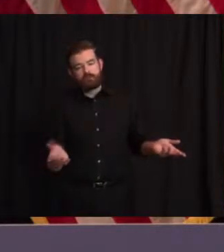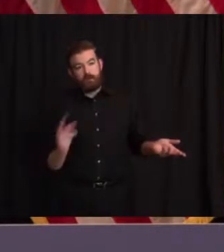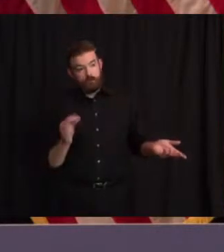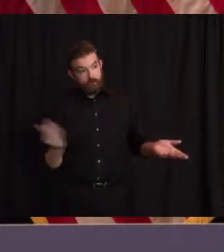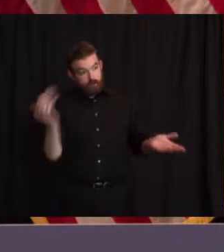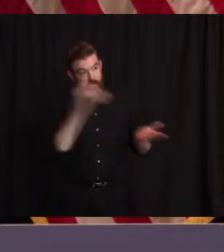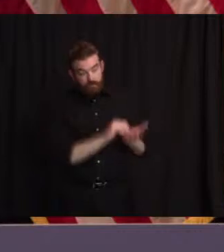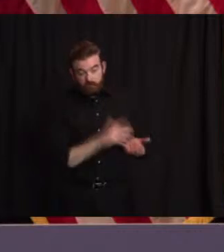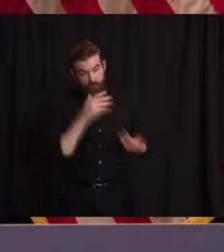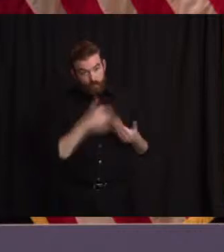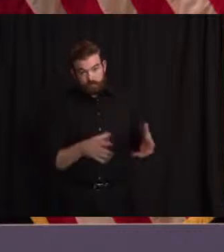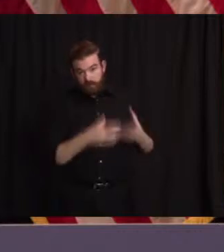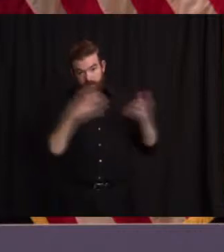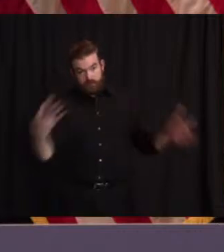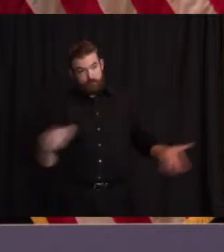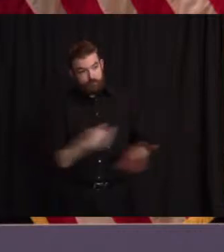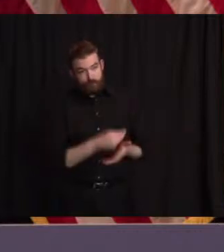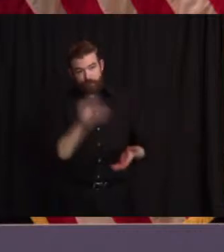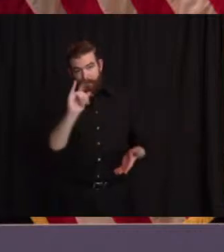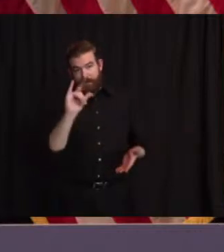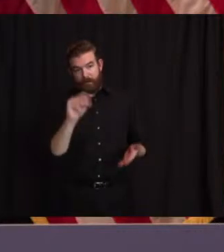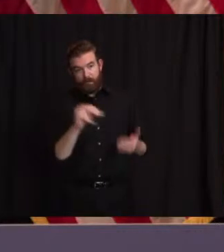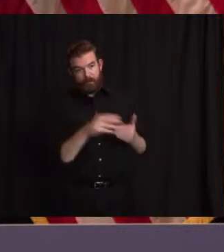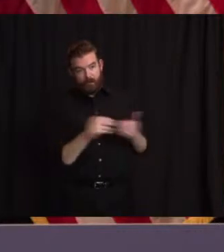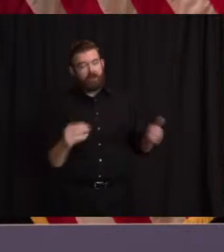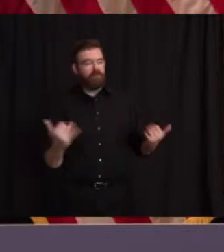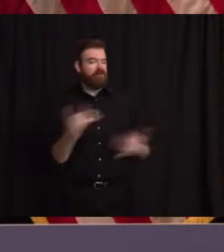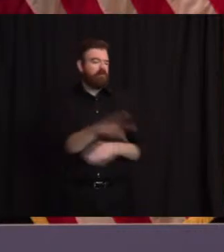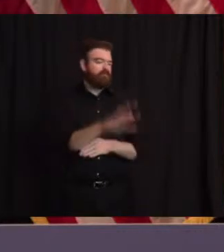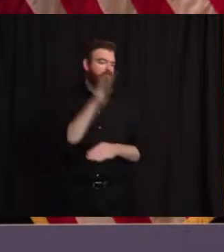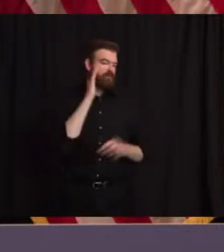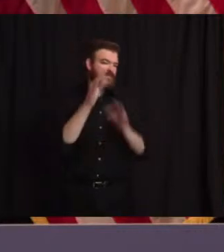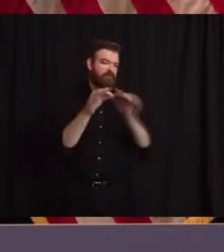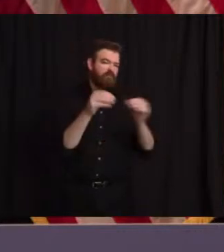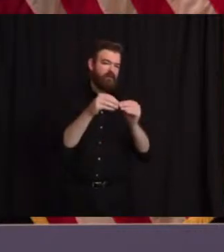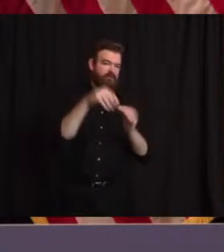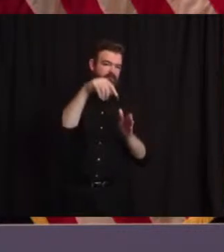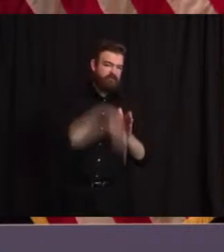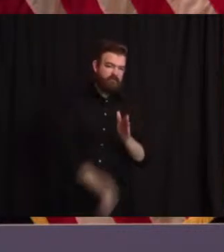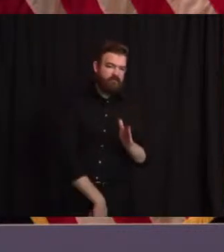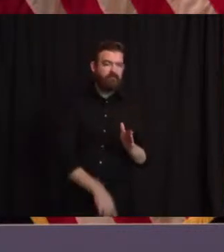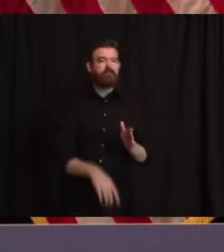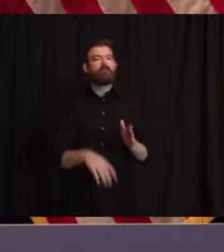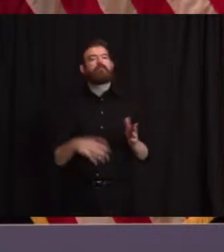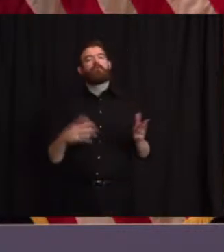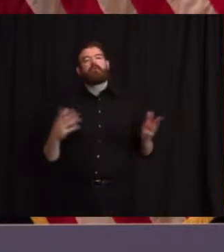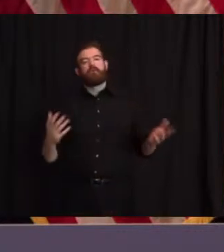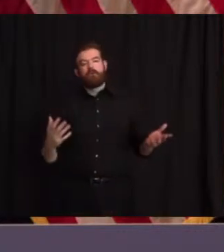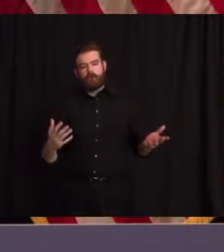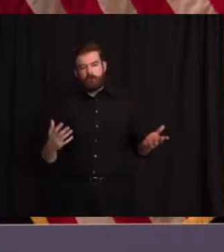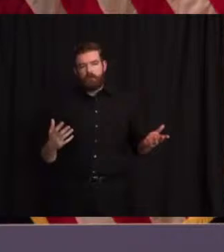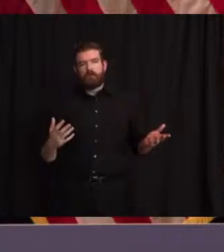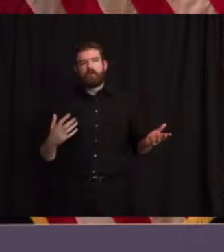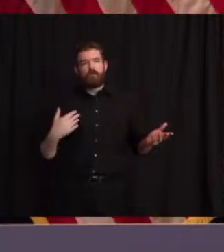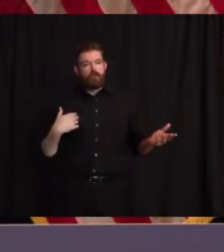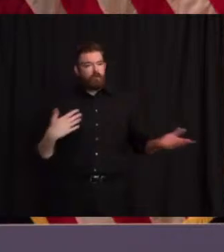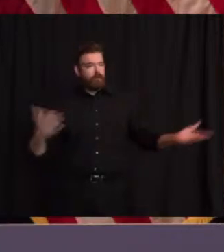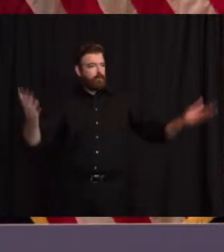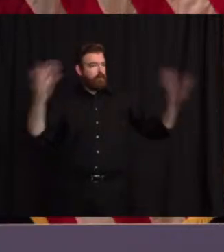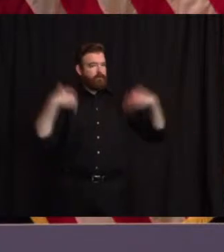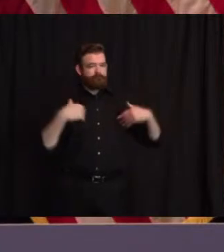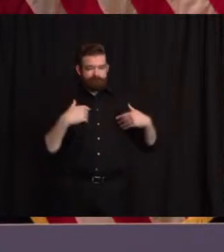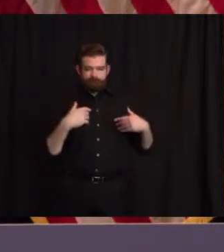on today. Open-minded to providing financial assistance to undocumenteds, but again, we're in a very